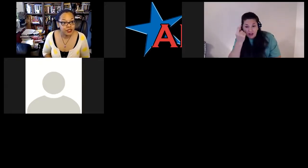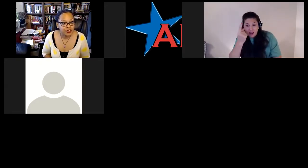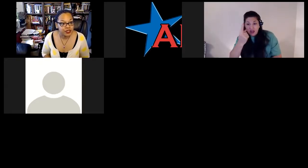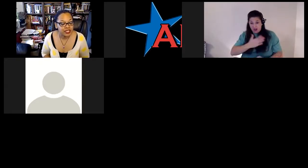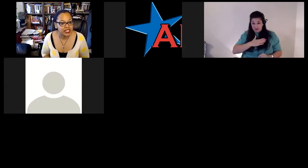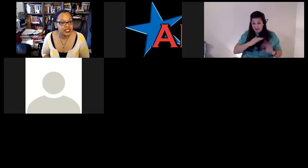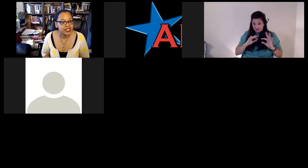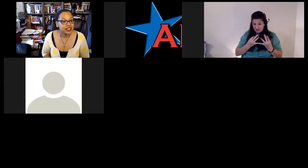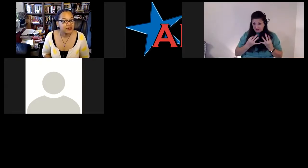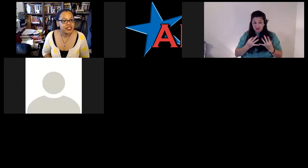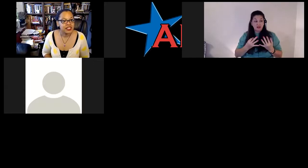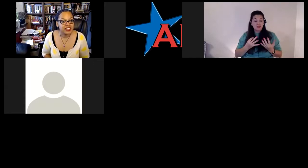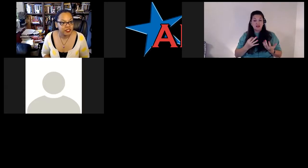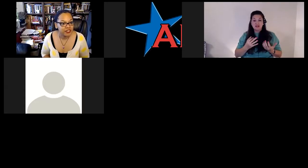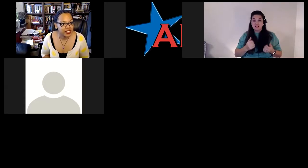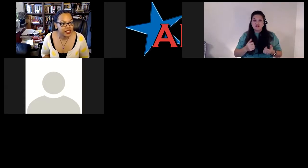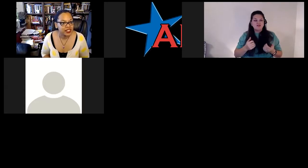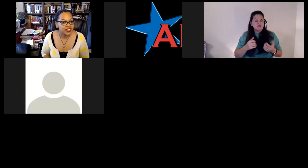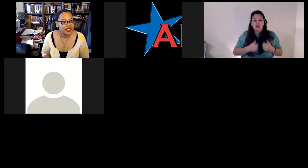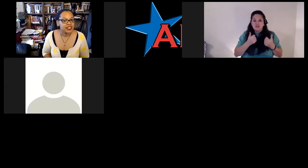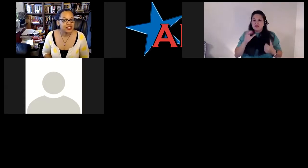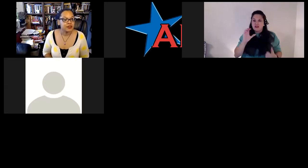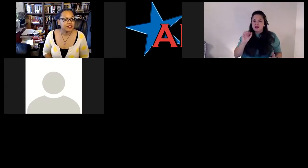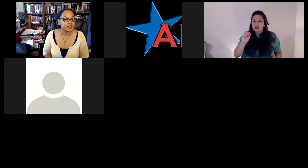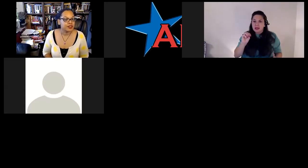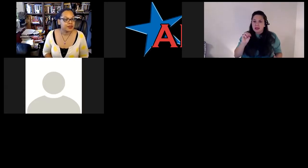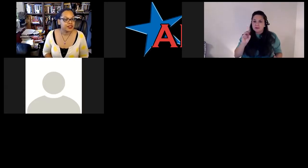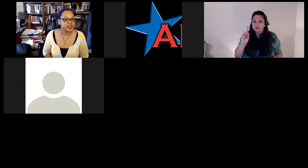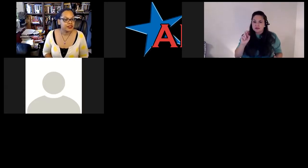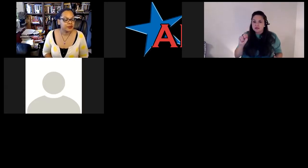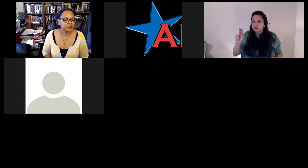New Jersey, Philadelphia,